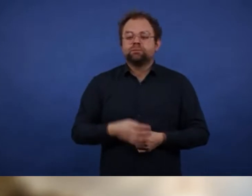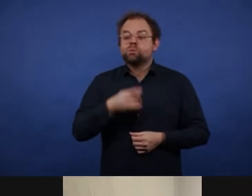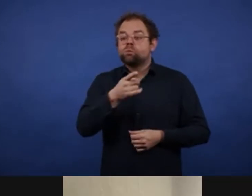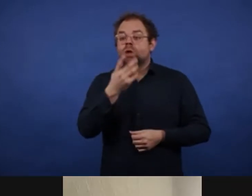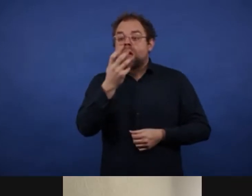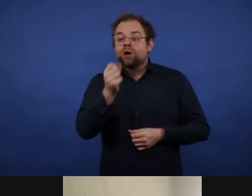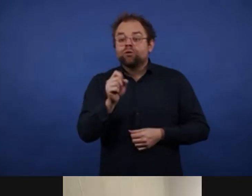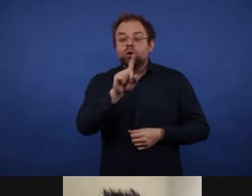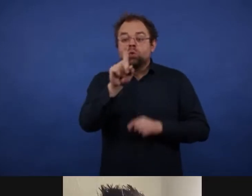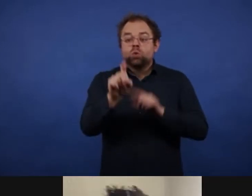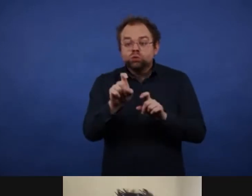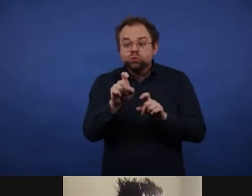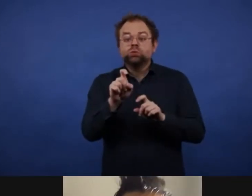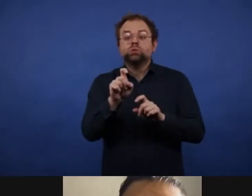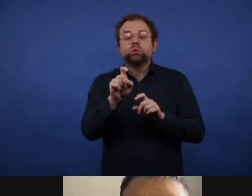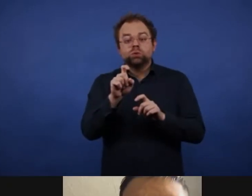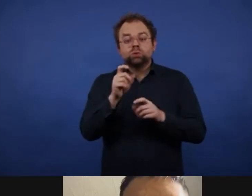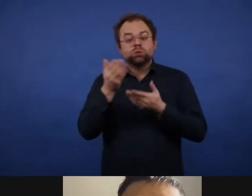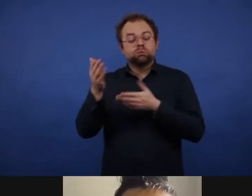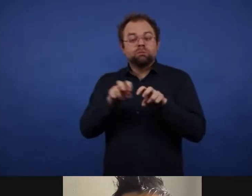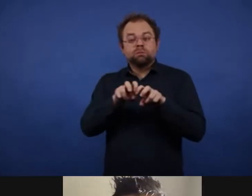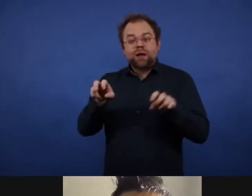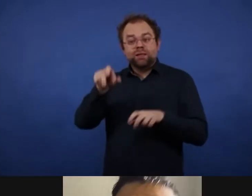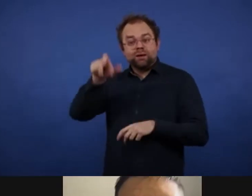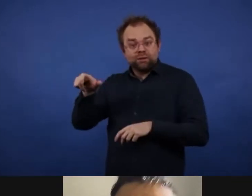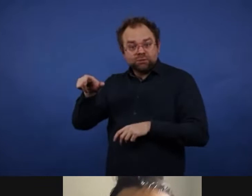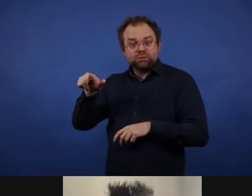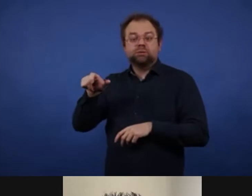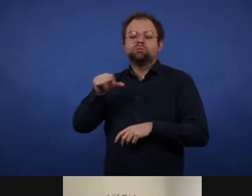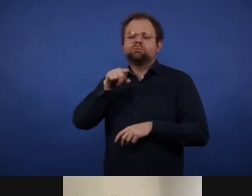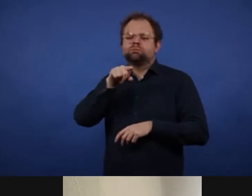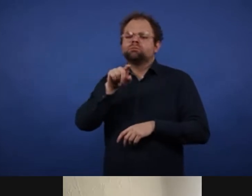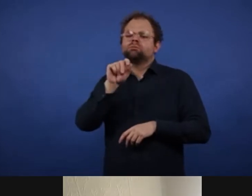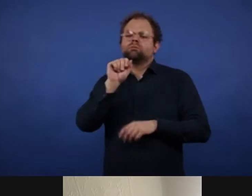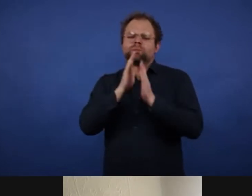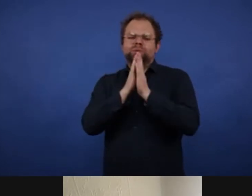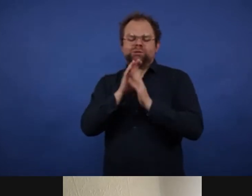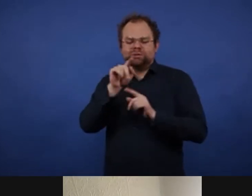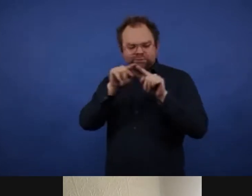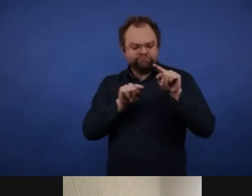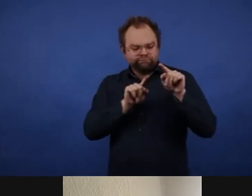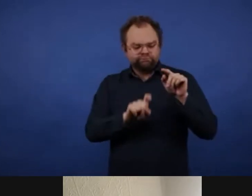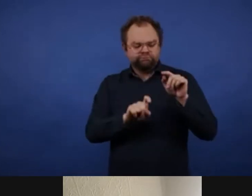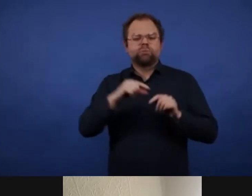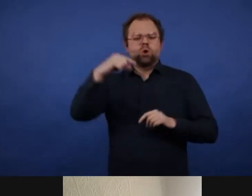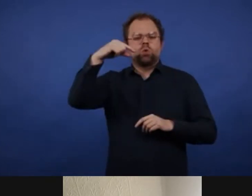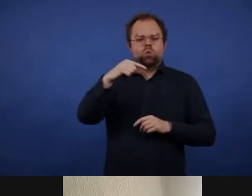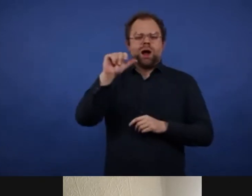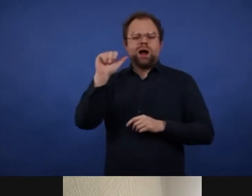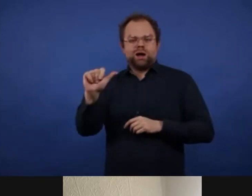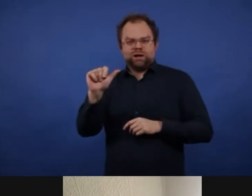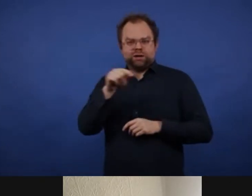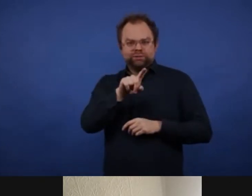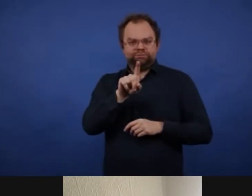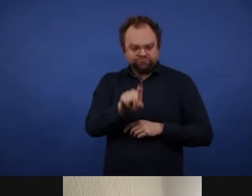monitoring both and will try to respond to questions in the course of the event where possible. We hope to have time